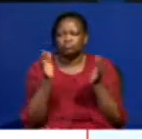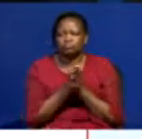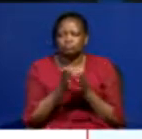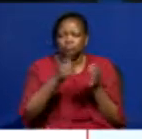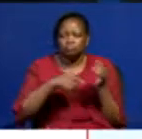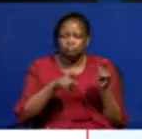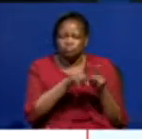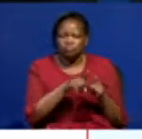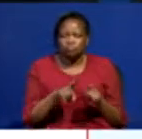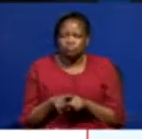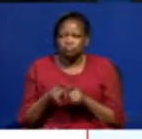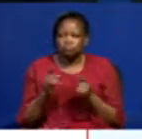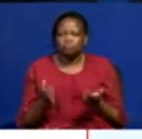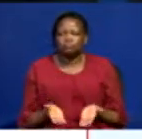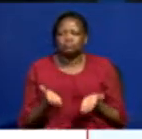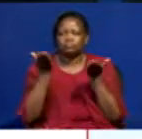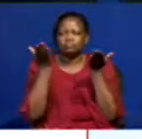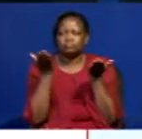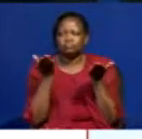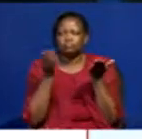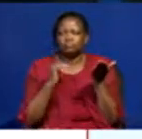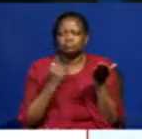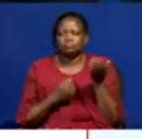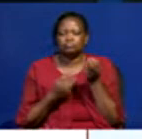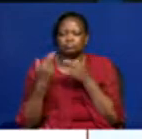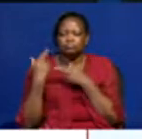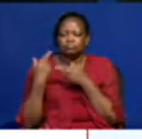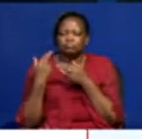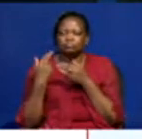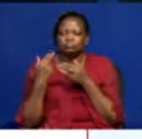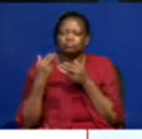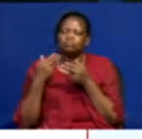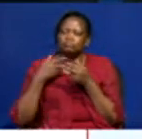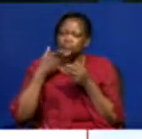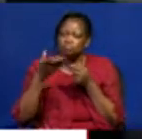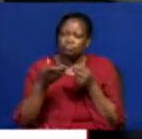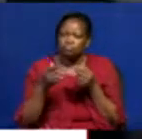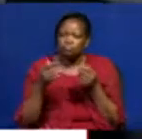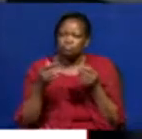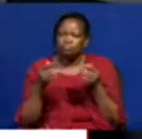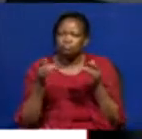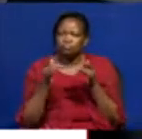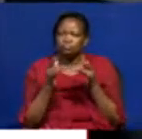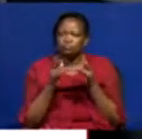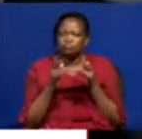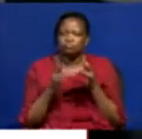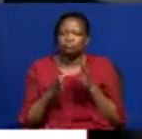are also enhancing our response to cyber insecurity.